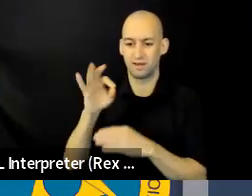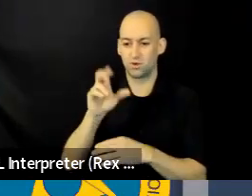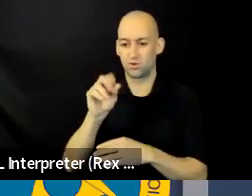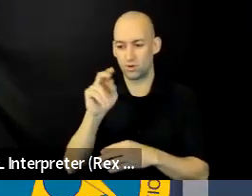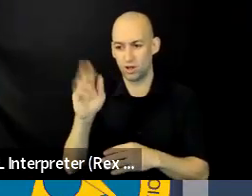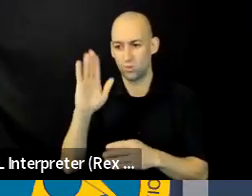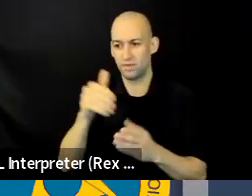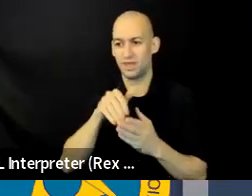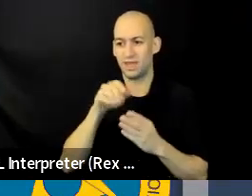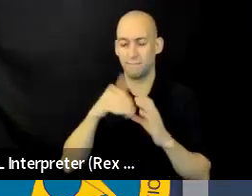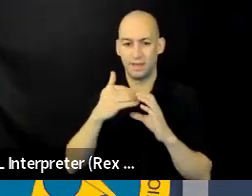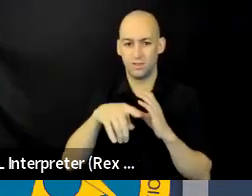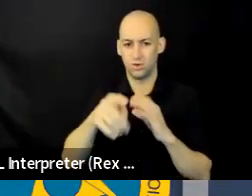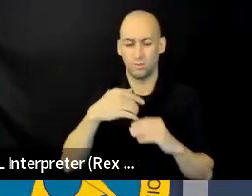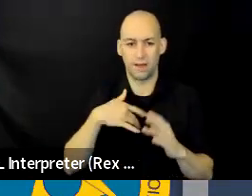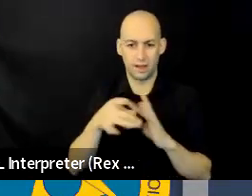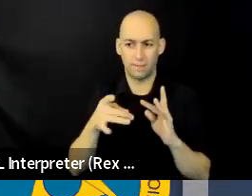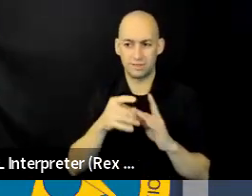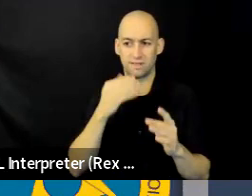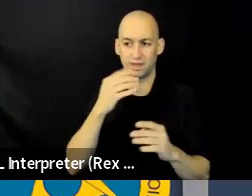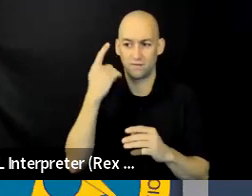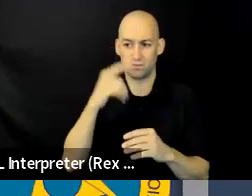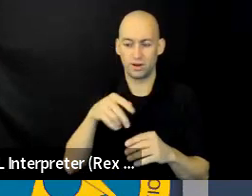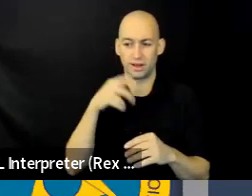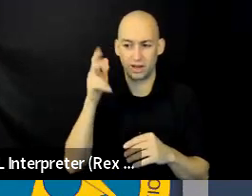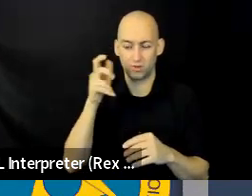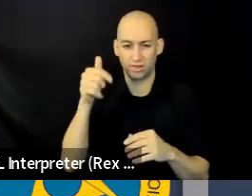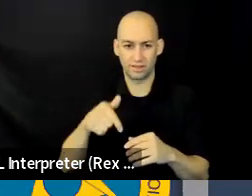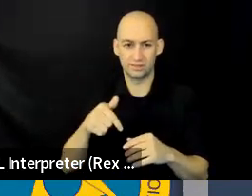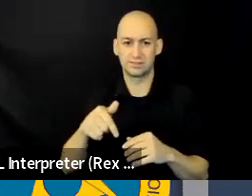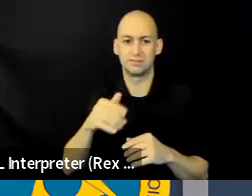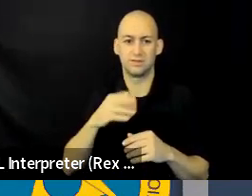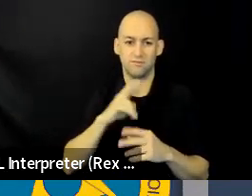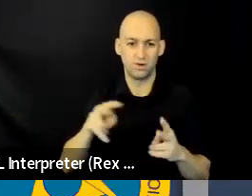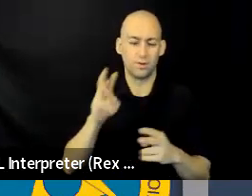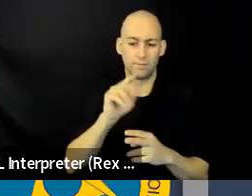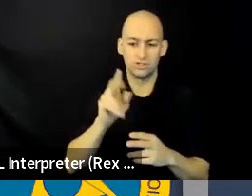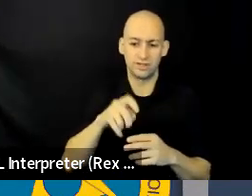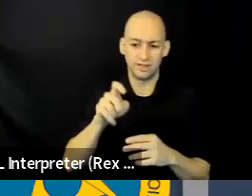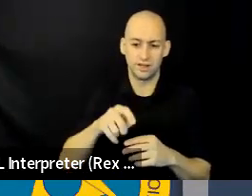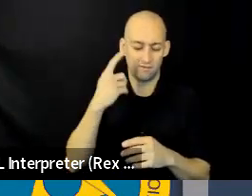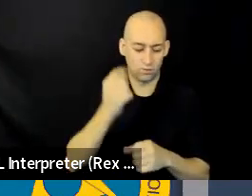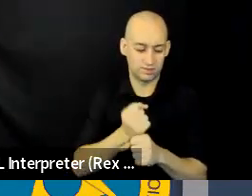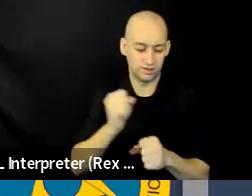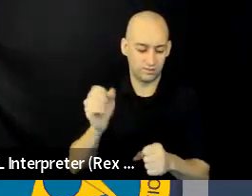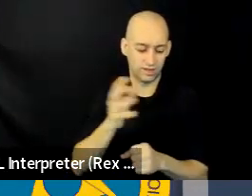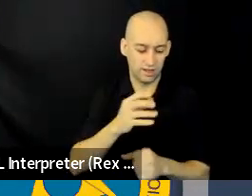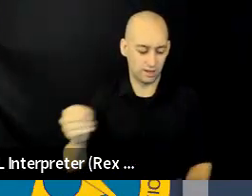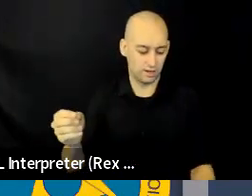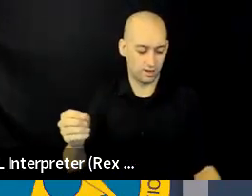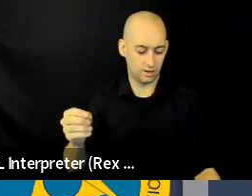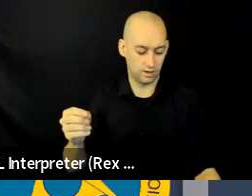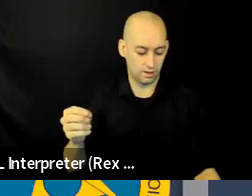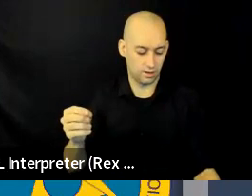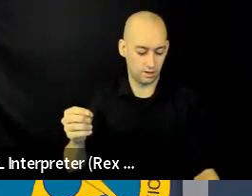email you my comments, but I just want to say thank you for hearing this. It's very much needed, not just for safety, but for